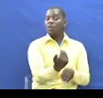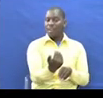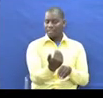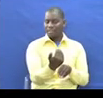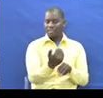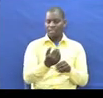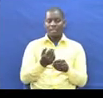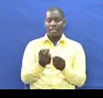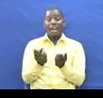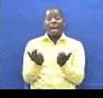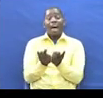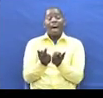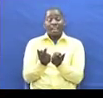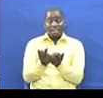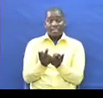And another set,